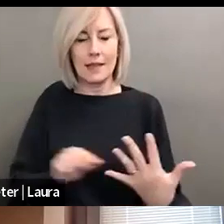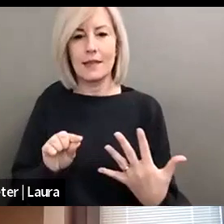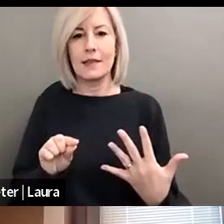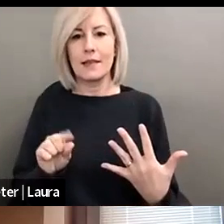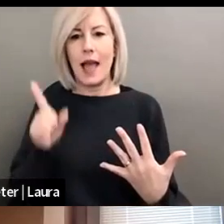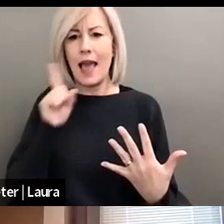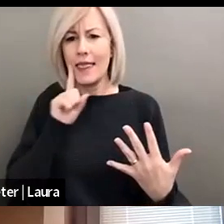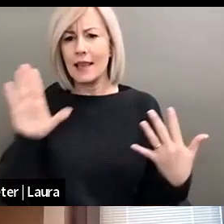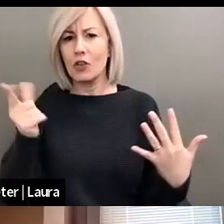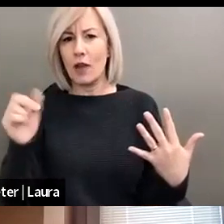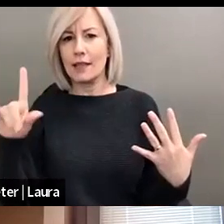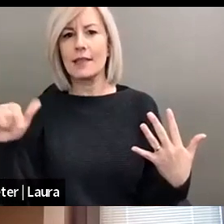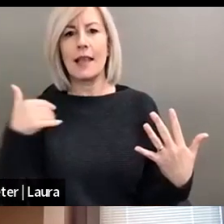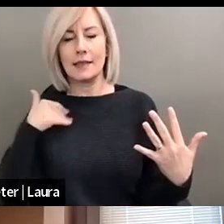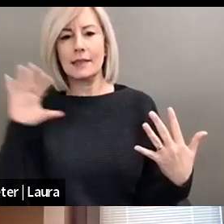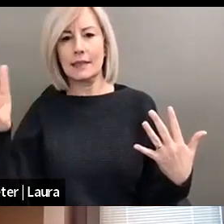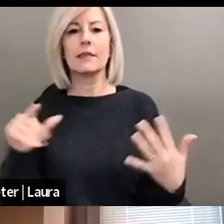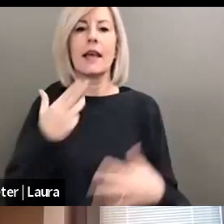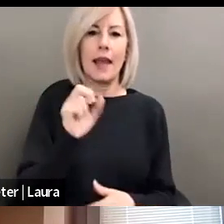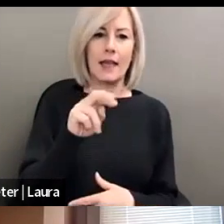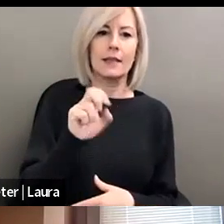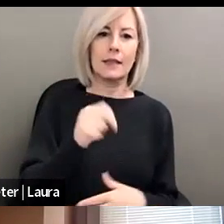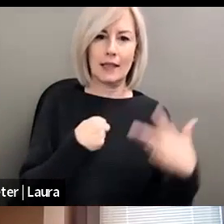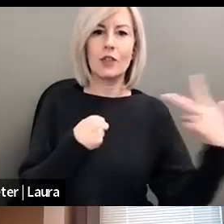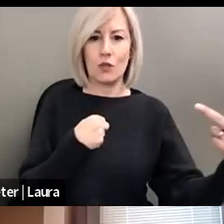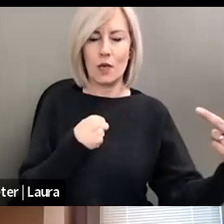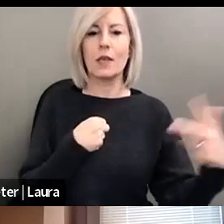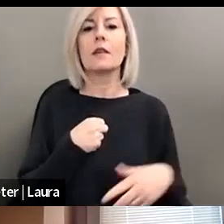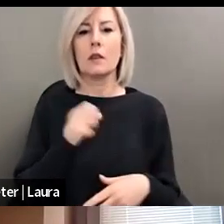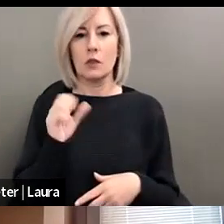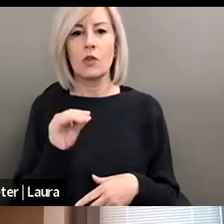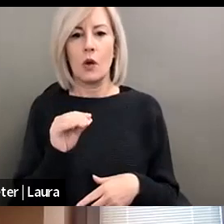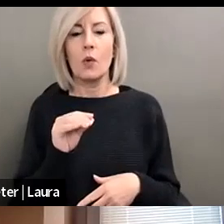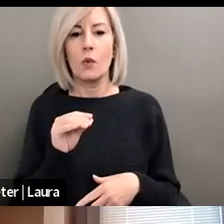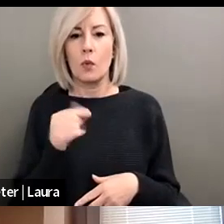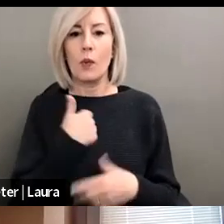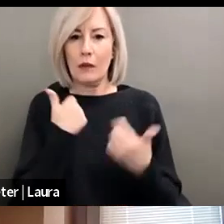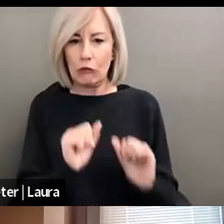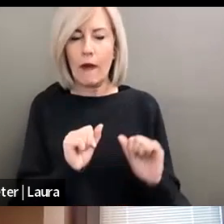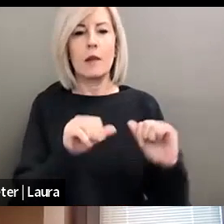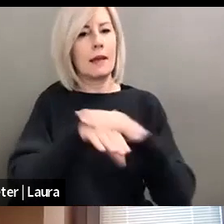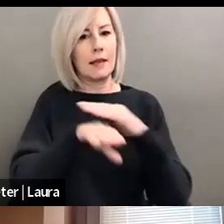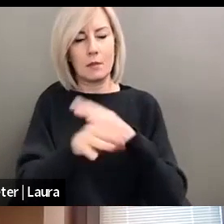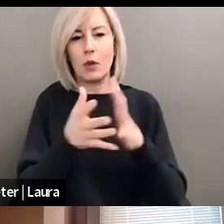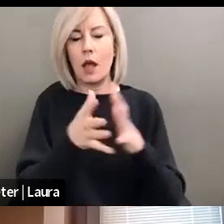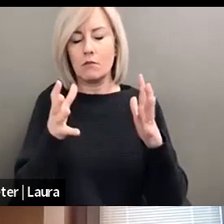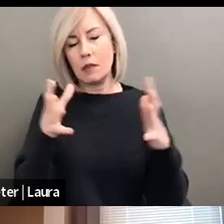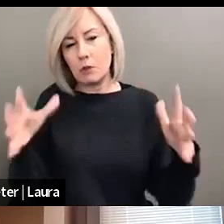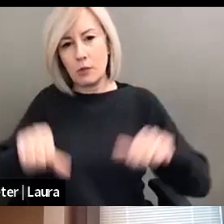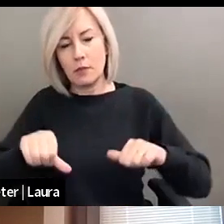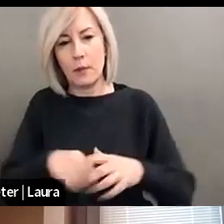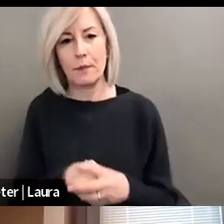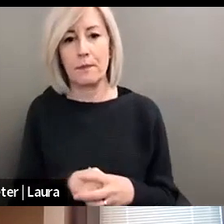has 6, yes. and Hinson's office has 3 across their district. So we do try to be accessible as possible.